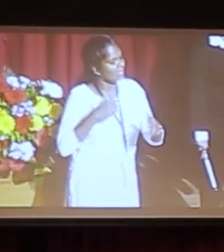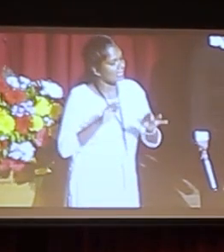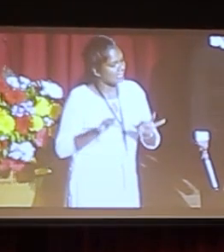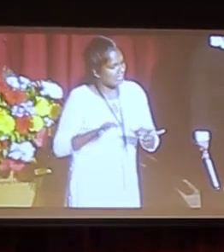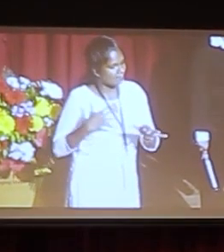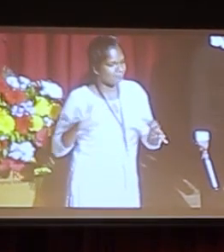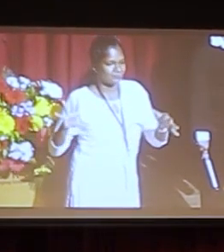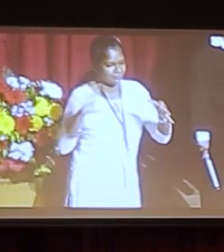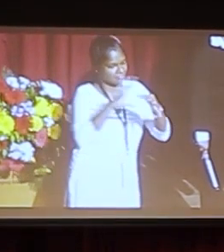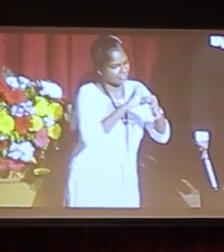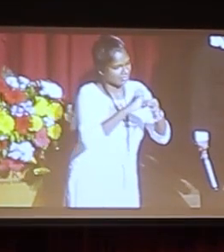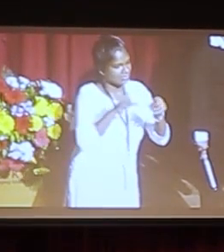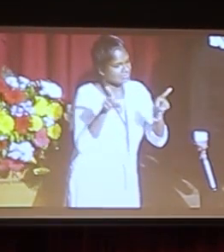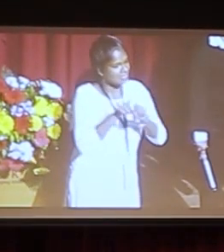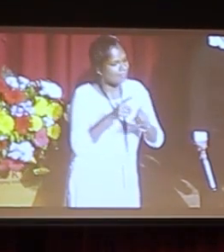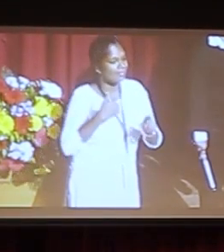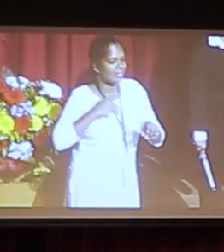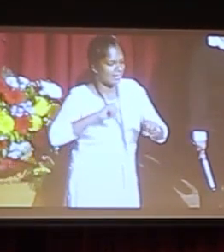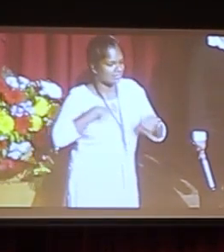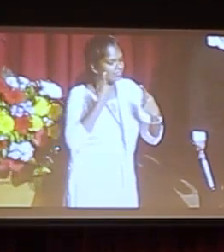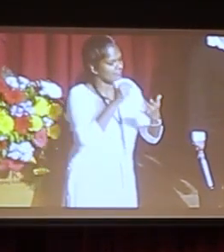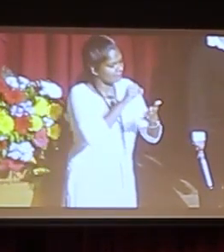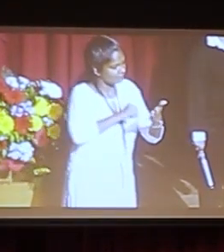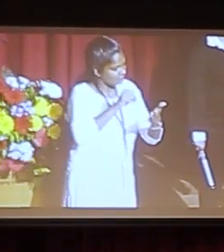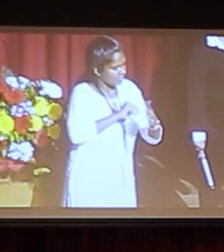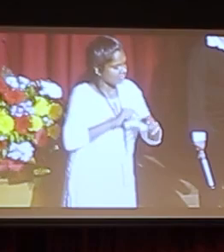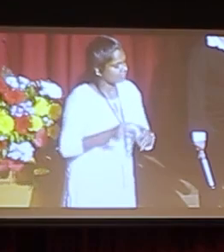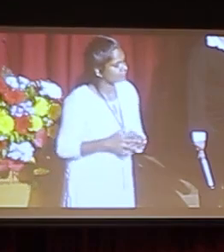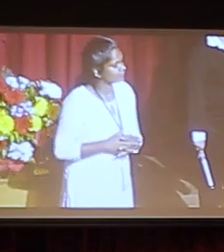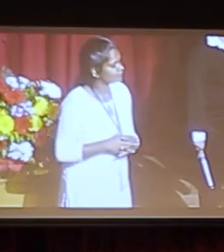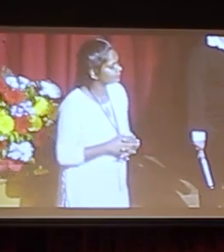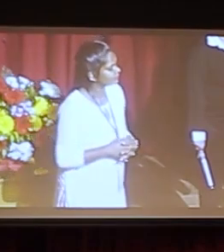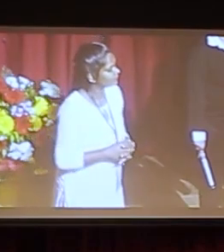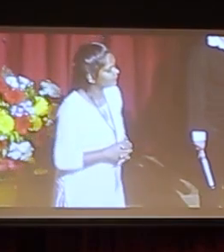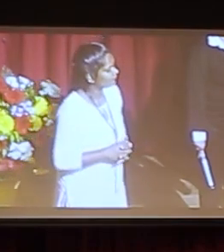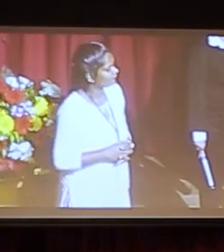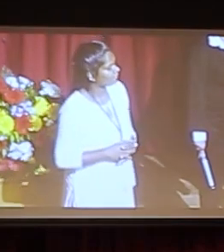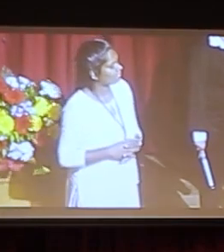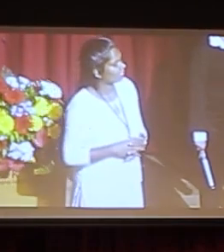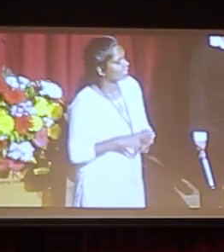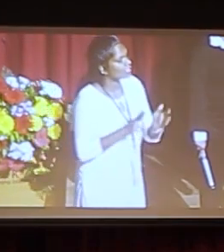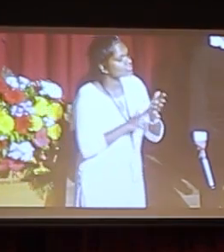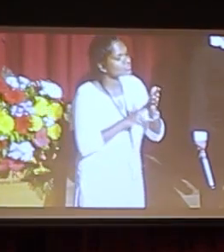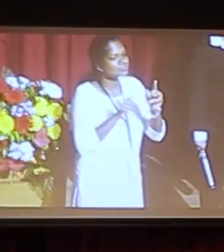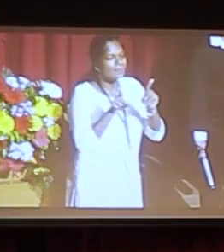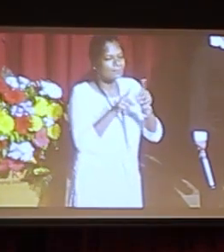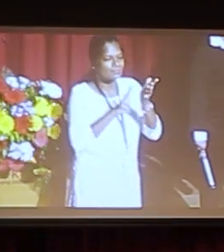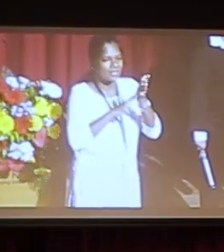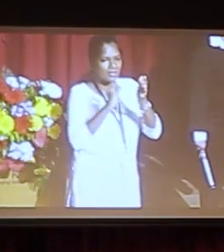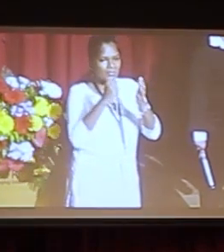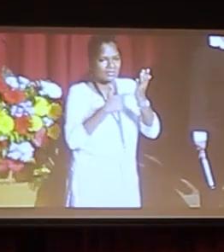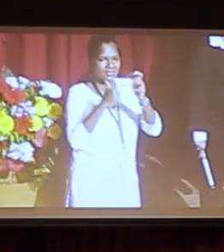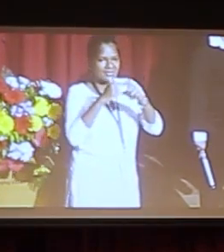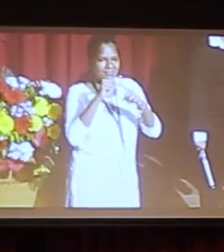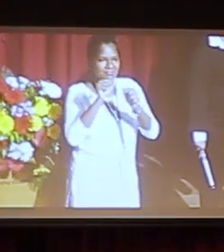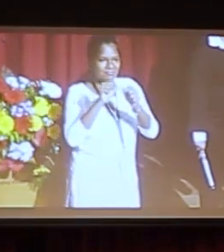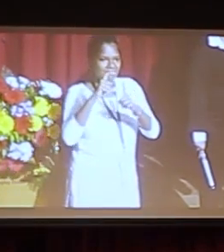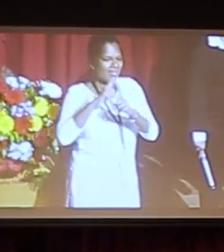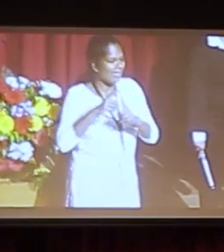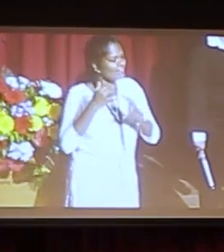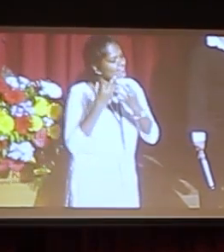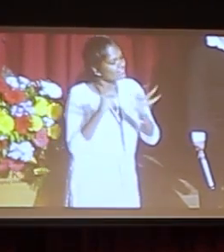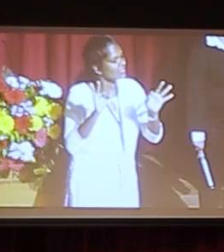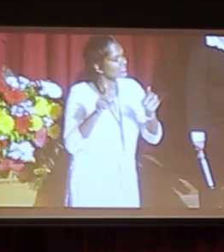keyboard. Let's just write something. Quick step. Notepad free. So there is a simple application called